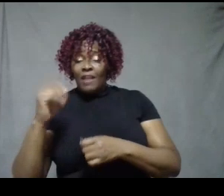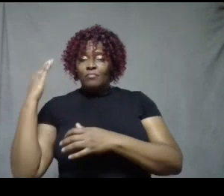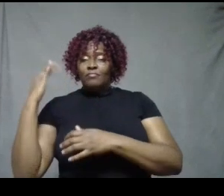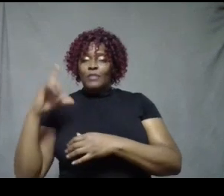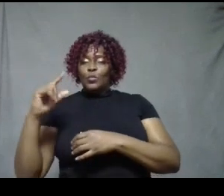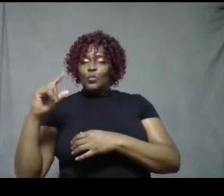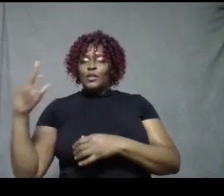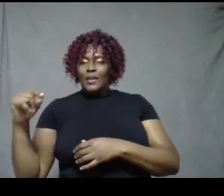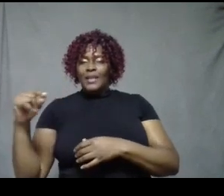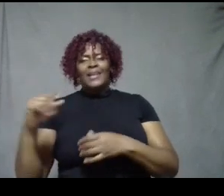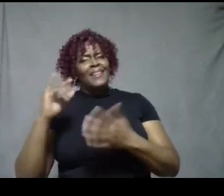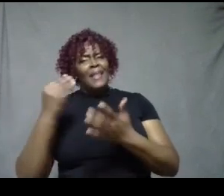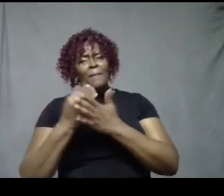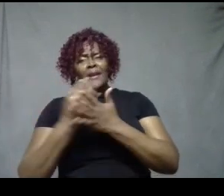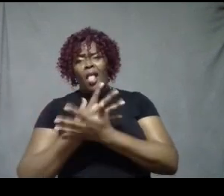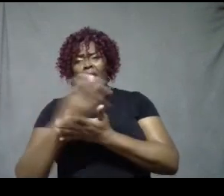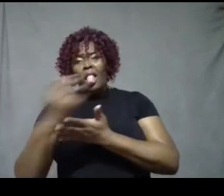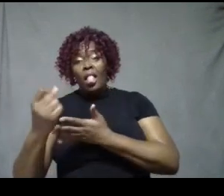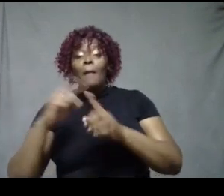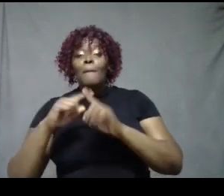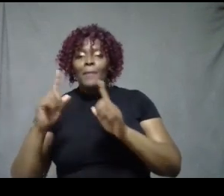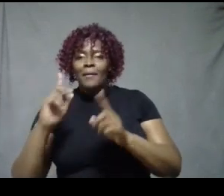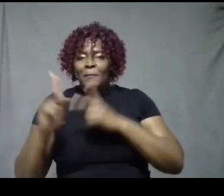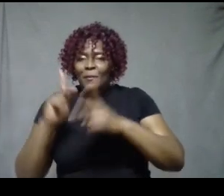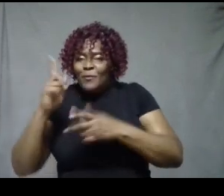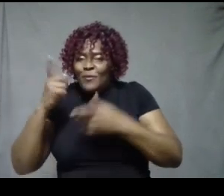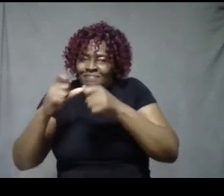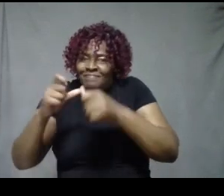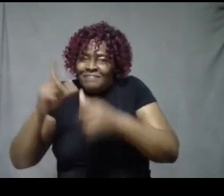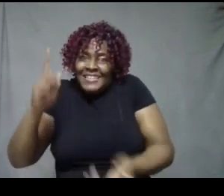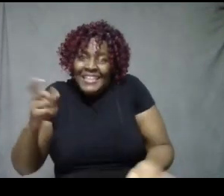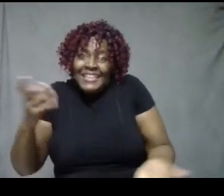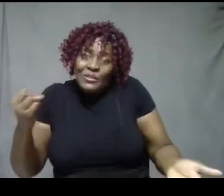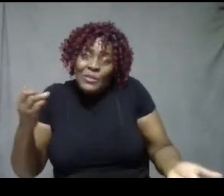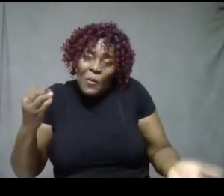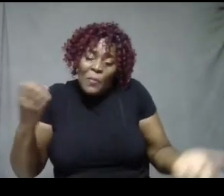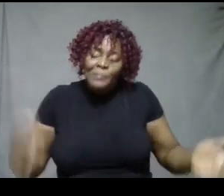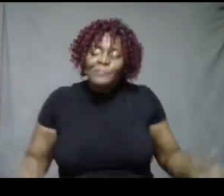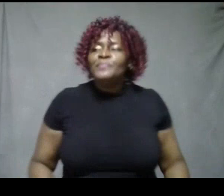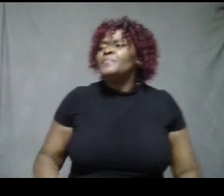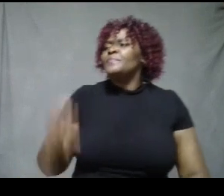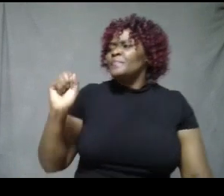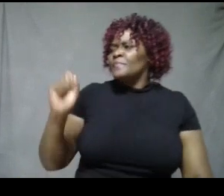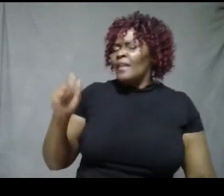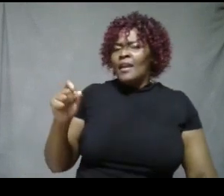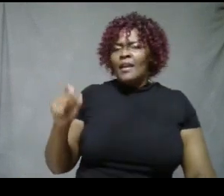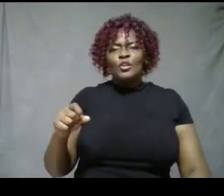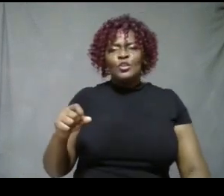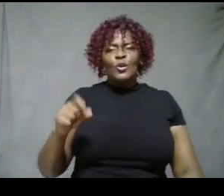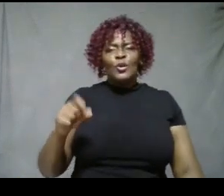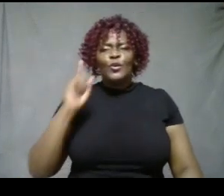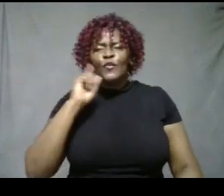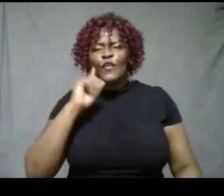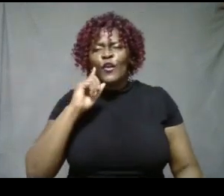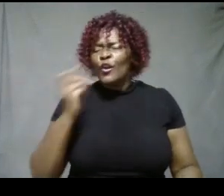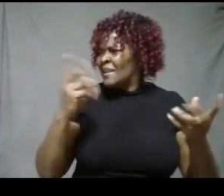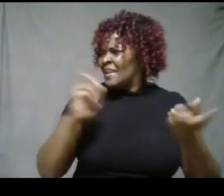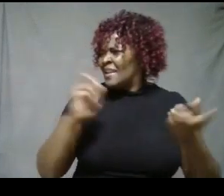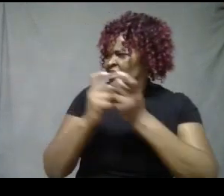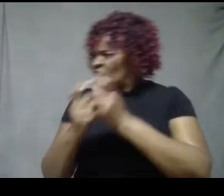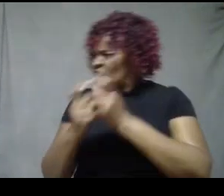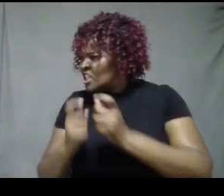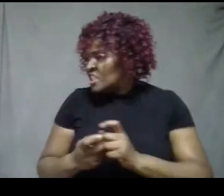Mr. Durgan, you've heard numerous amendments from members of the commission. Could you just repeat them to